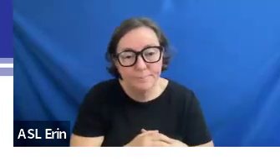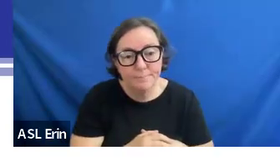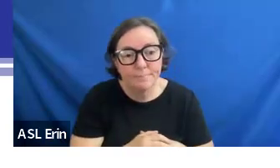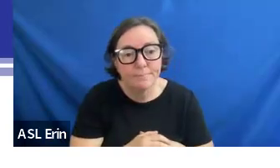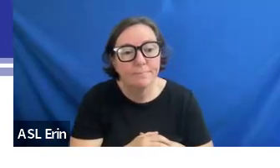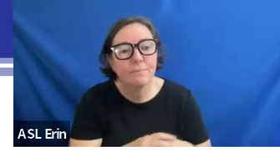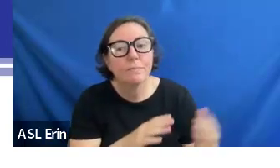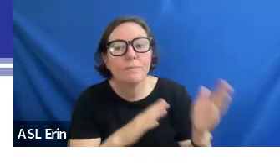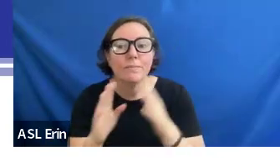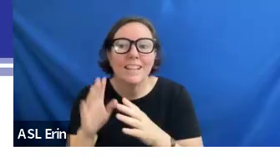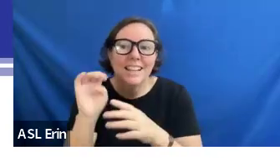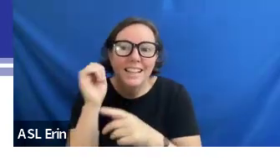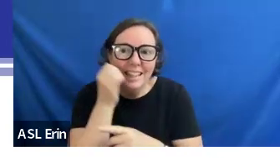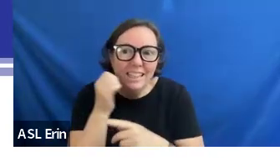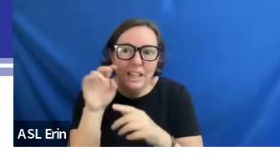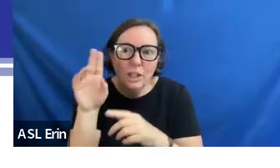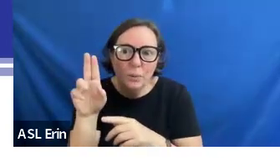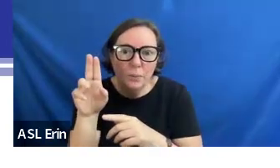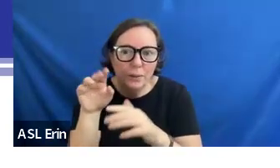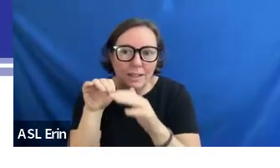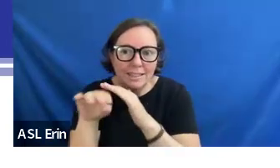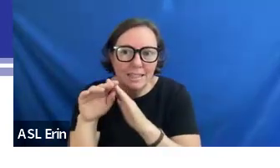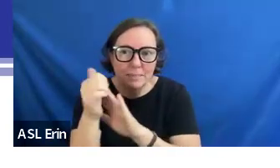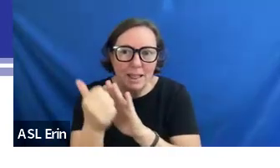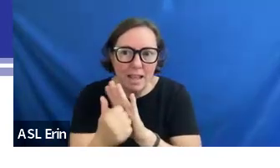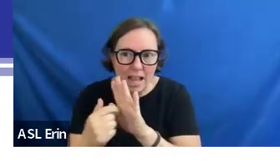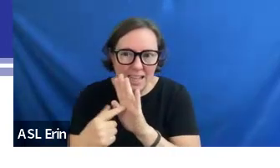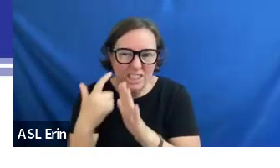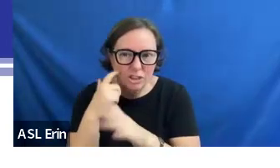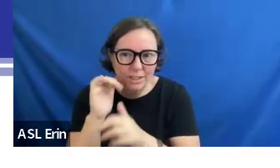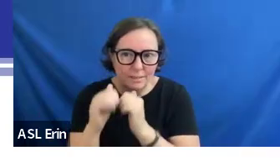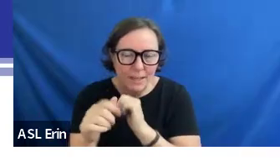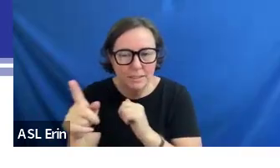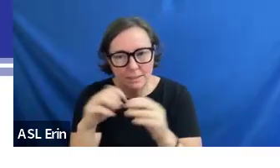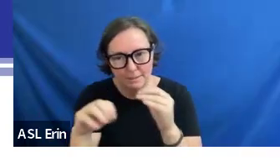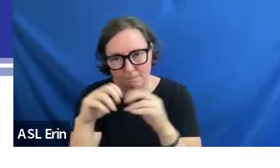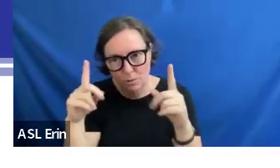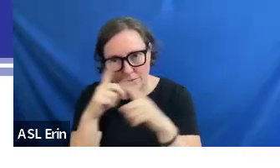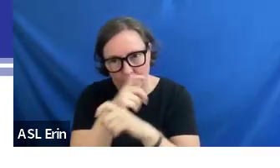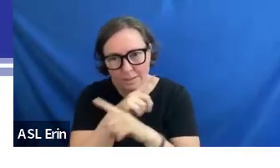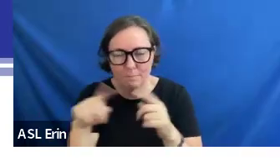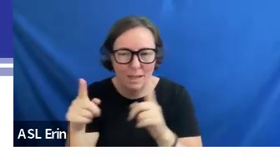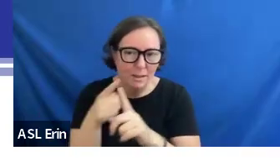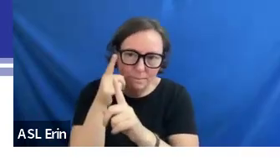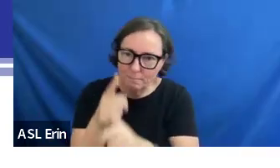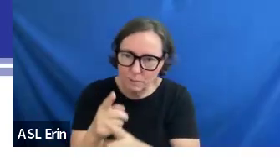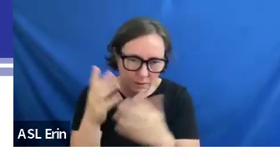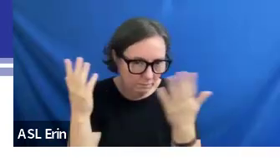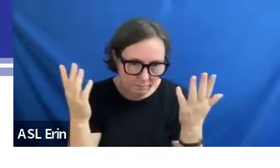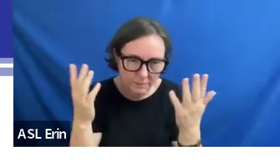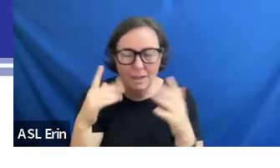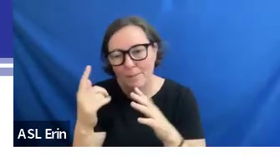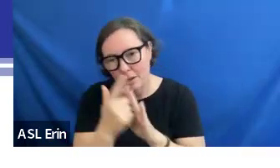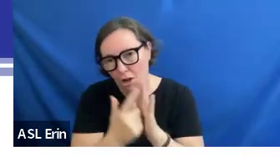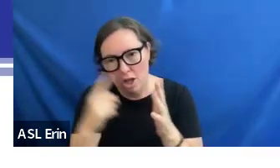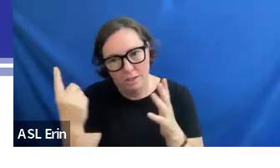So the European Accessibility Act, it's more complicated than this, of course, because legislations